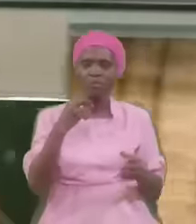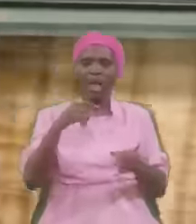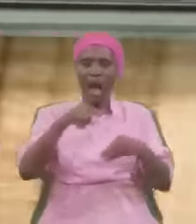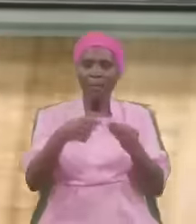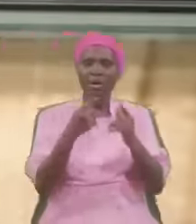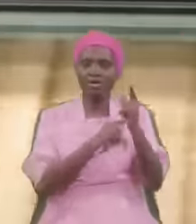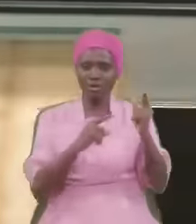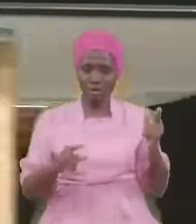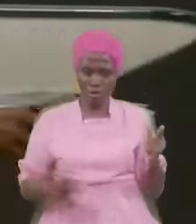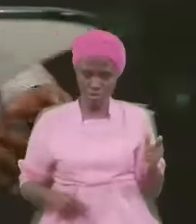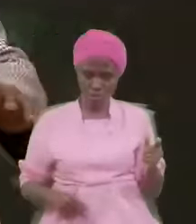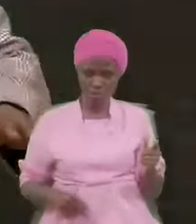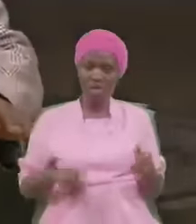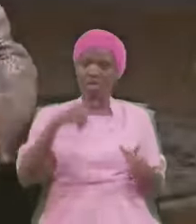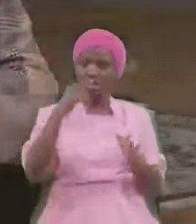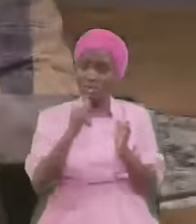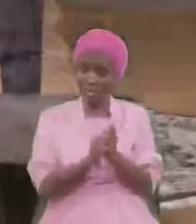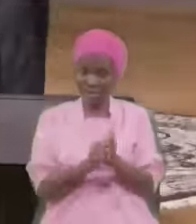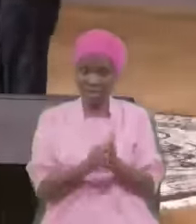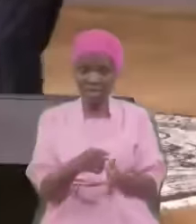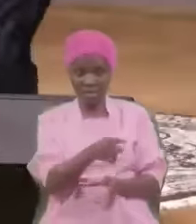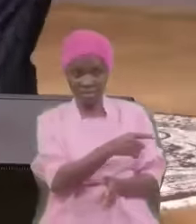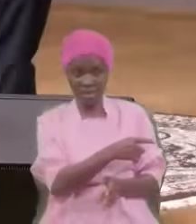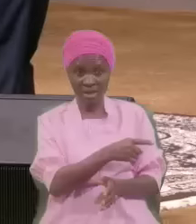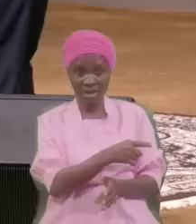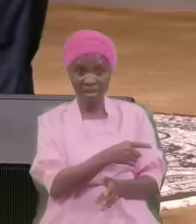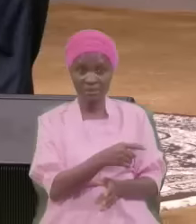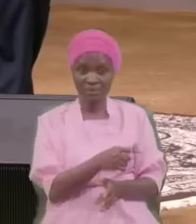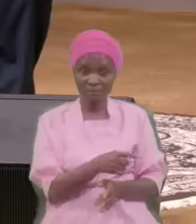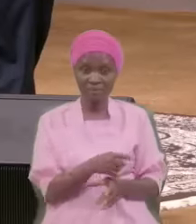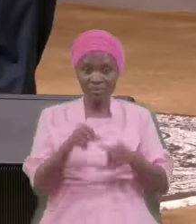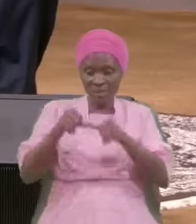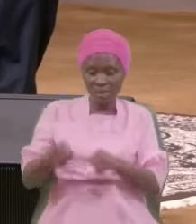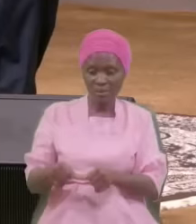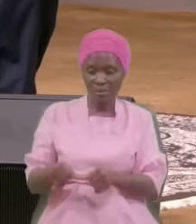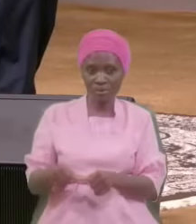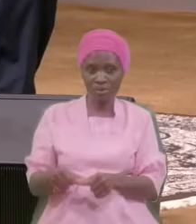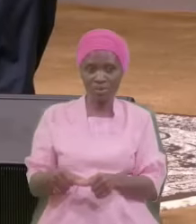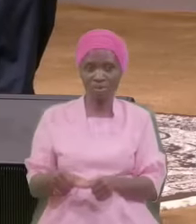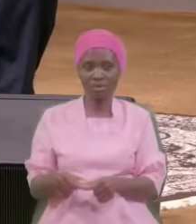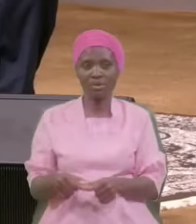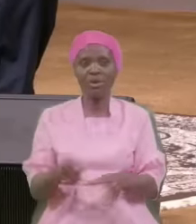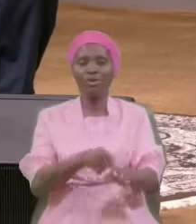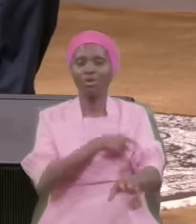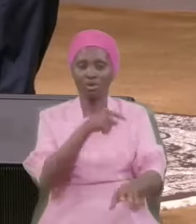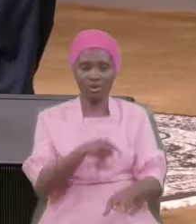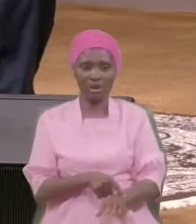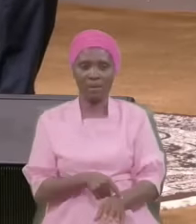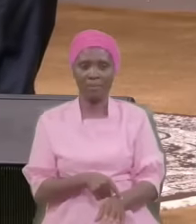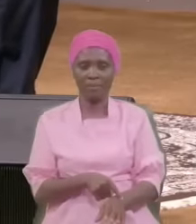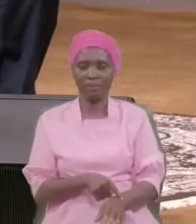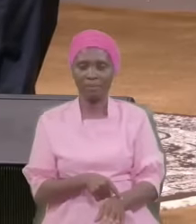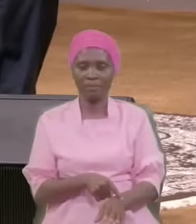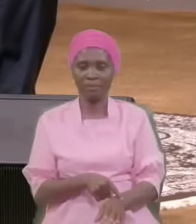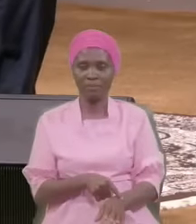the Lord. It says they abode there long time. Didn't mind